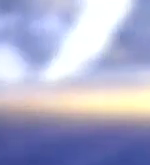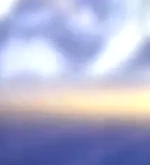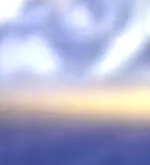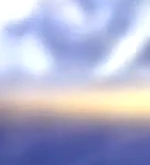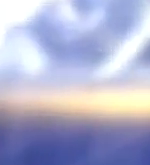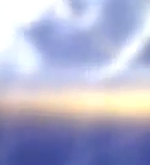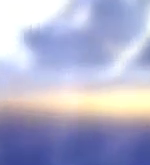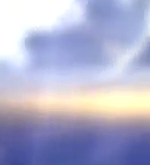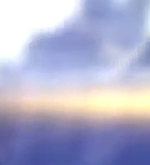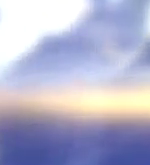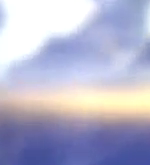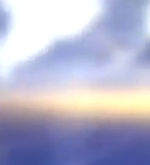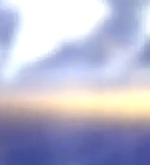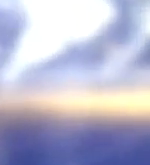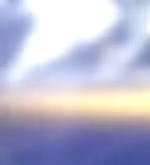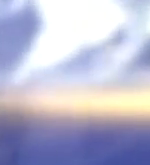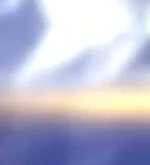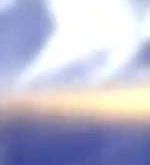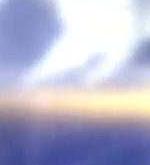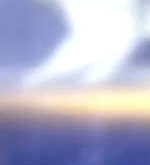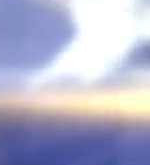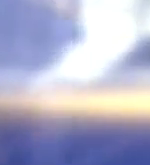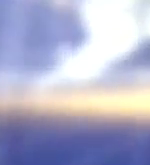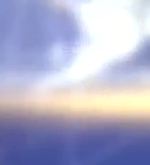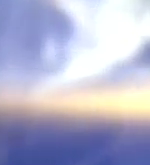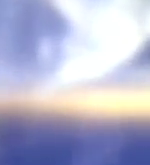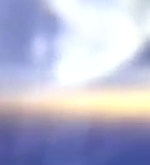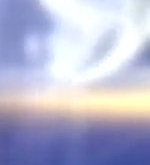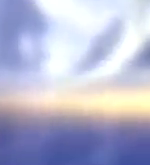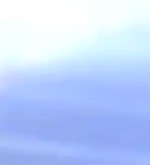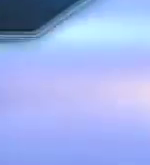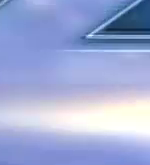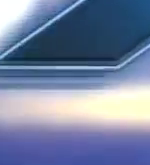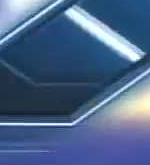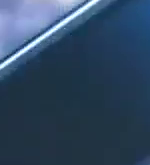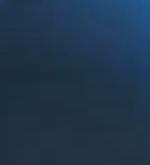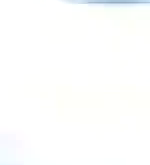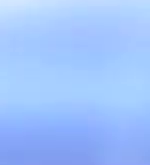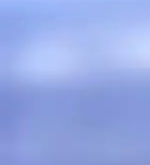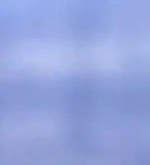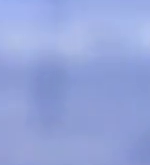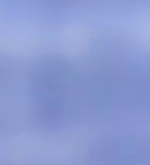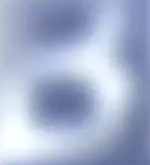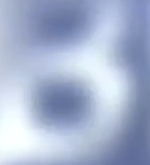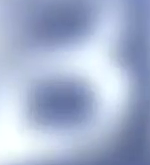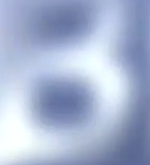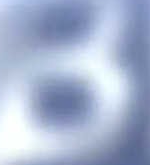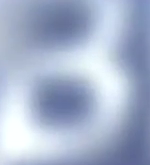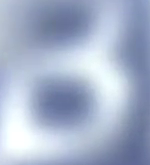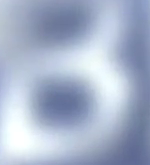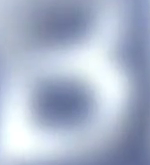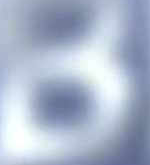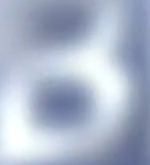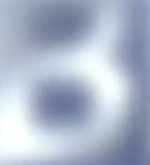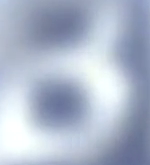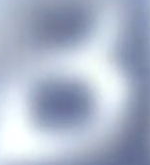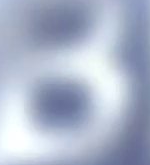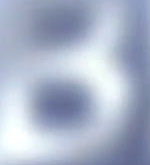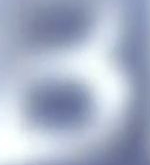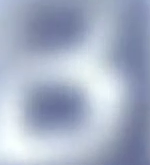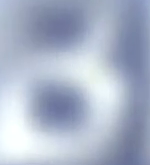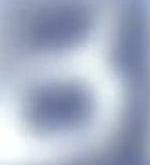quote, reprehensible. He said he only found out about the true extent of the rigging this month. Remember, you can send us an email or join us